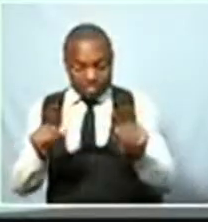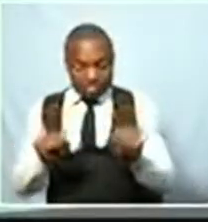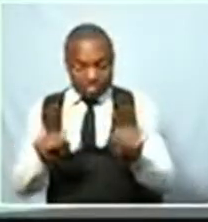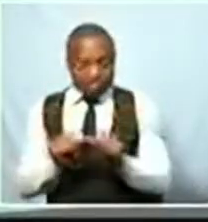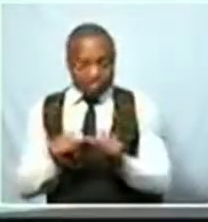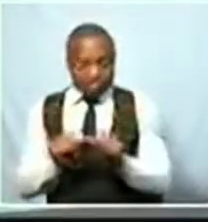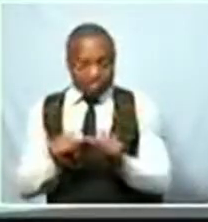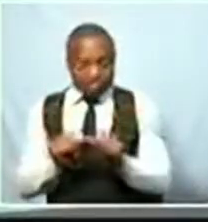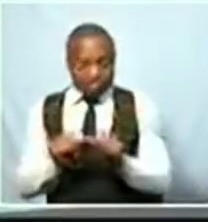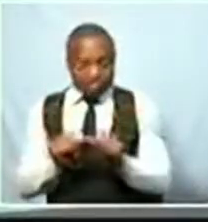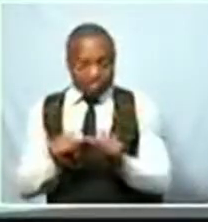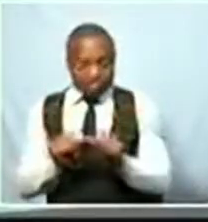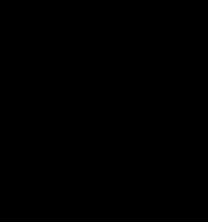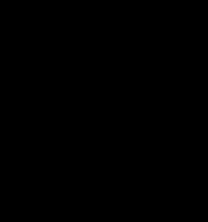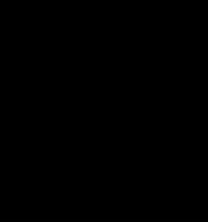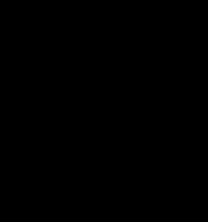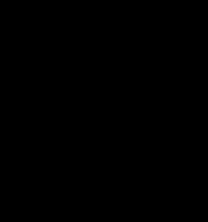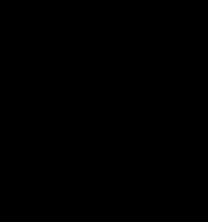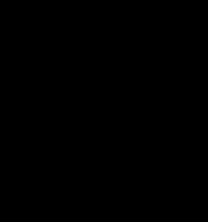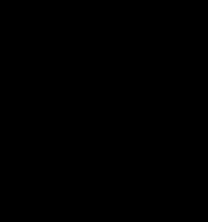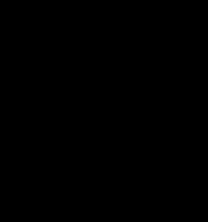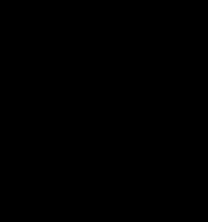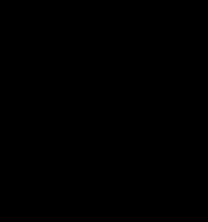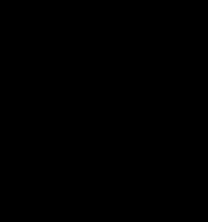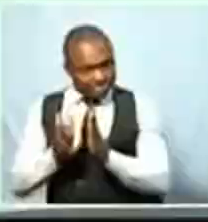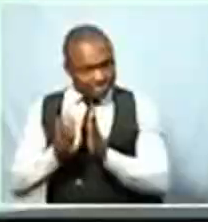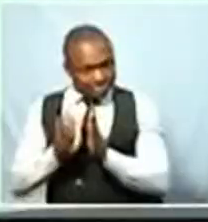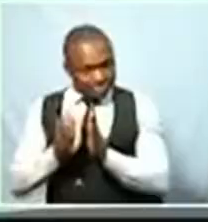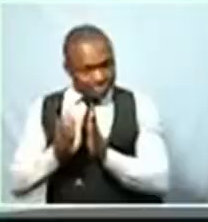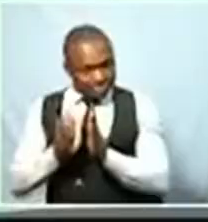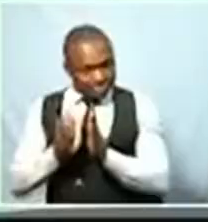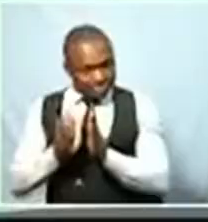So with intervention, the